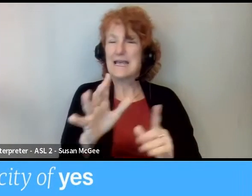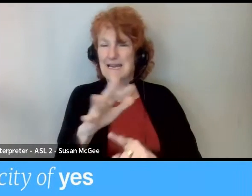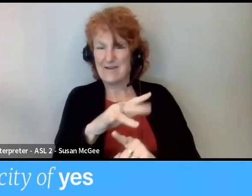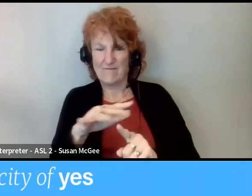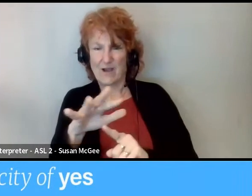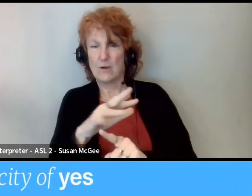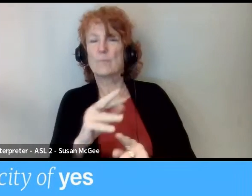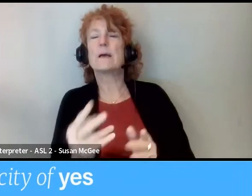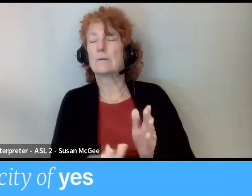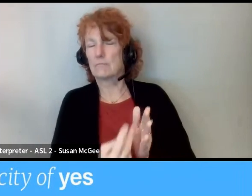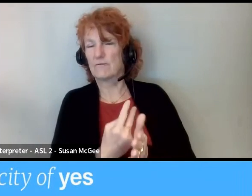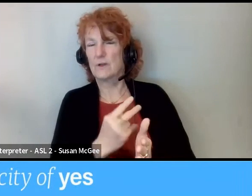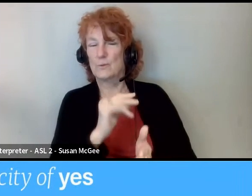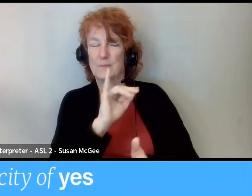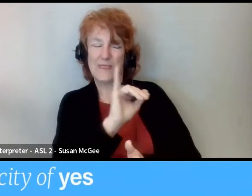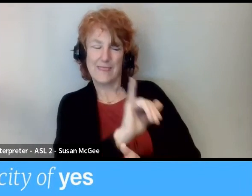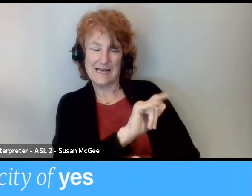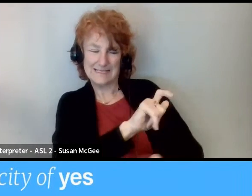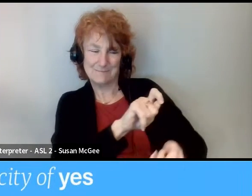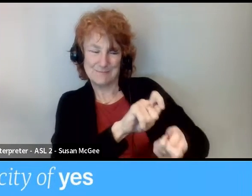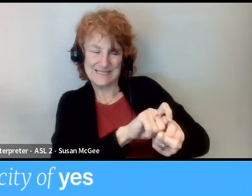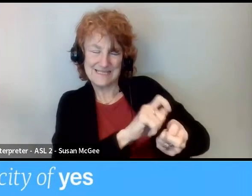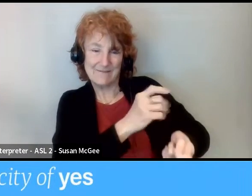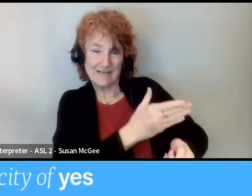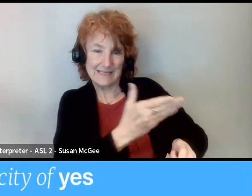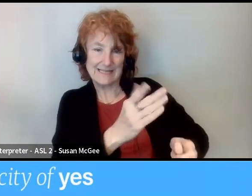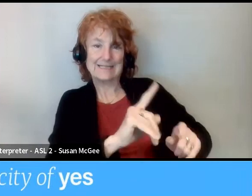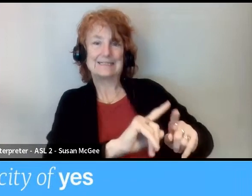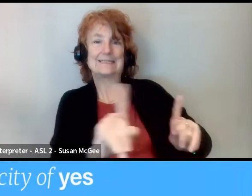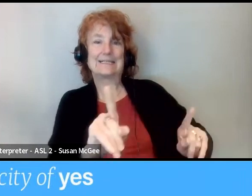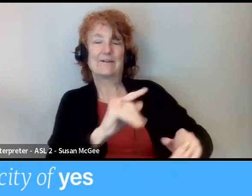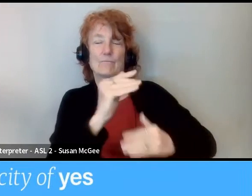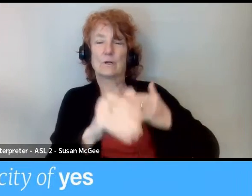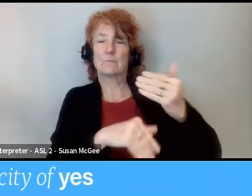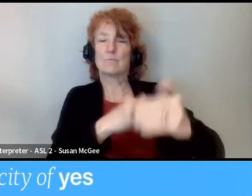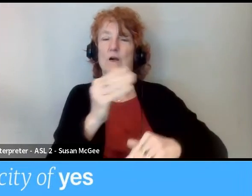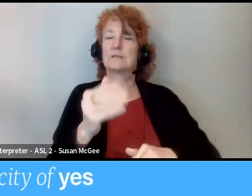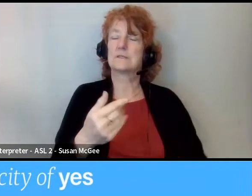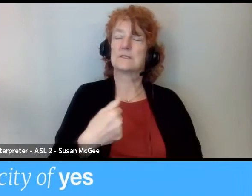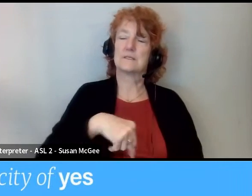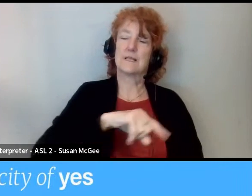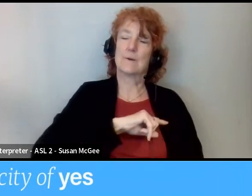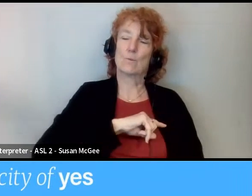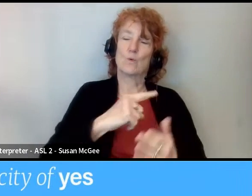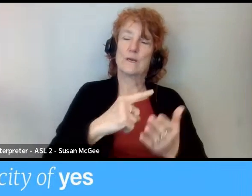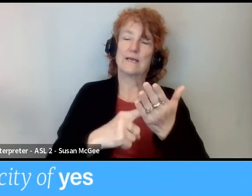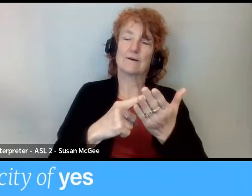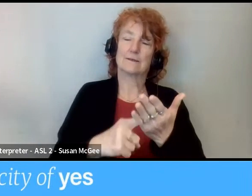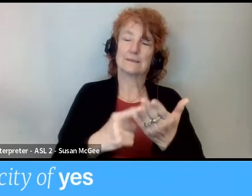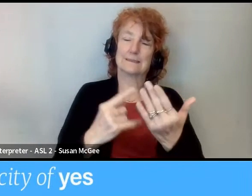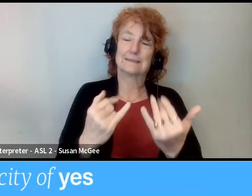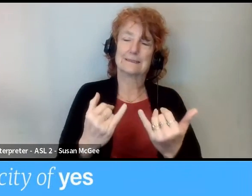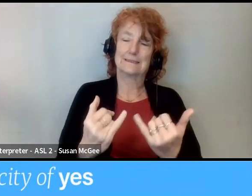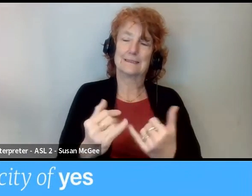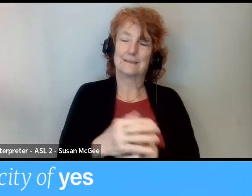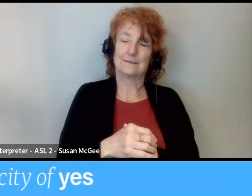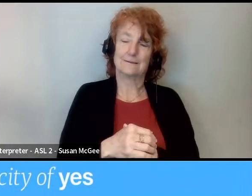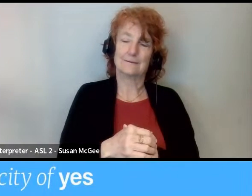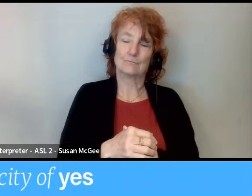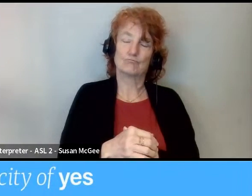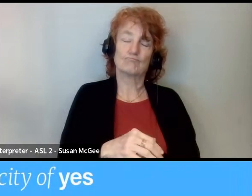about tonight. Great. I'm going to try to go back to